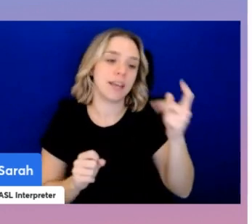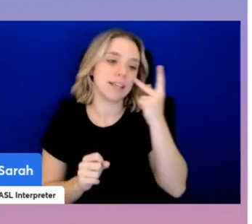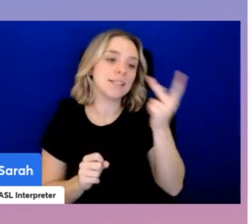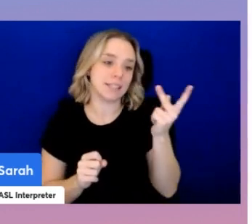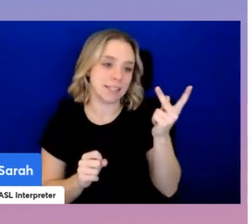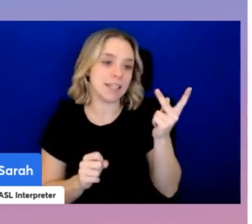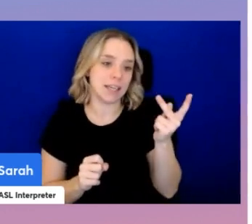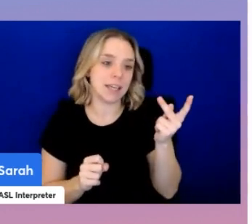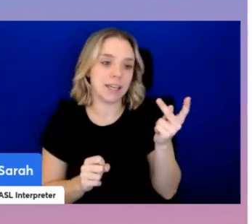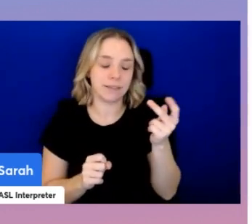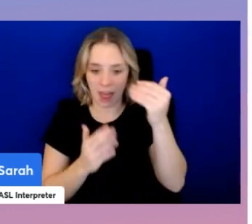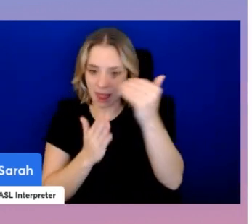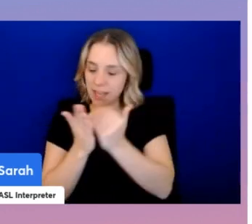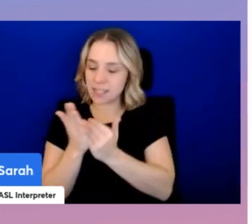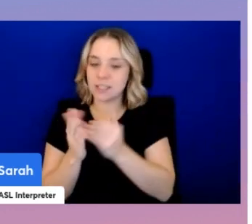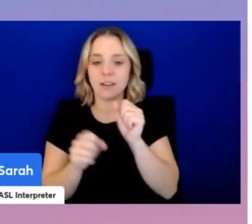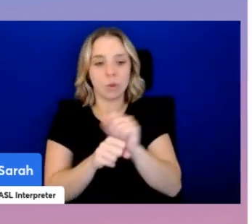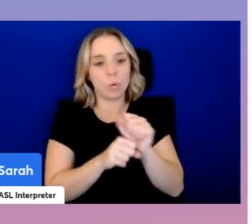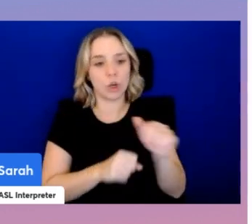workspaces.